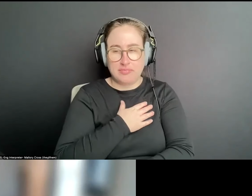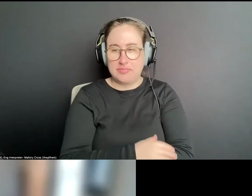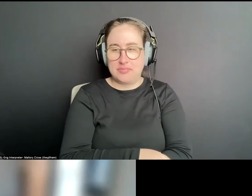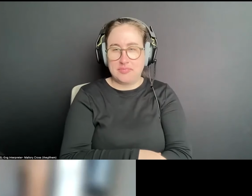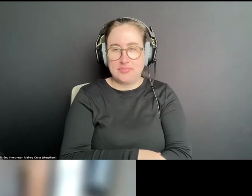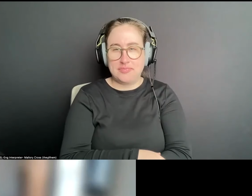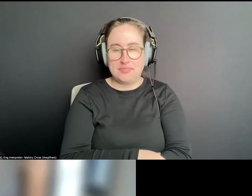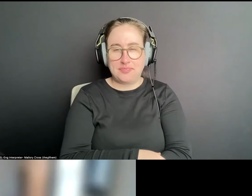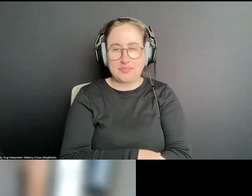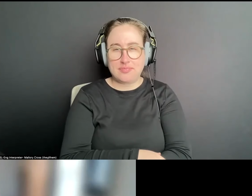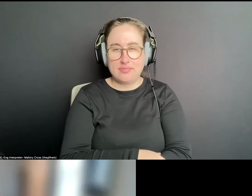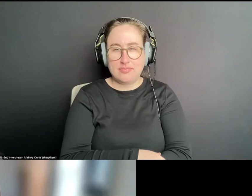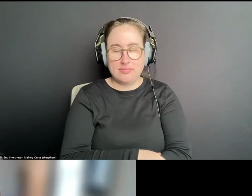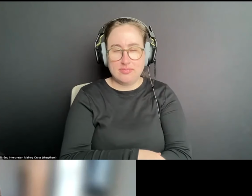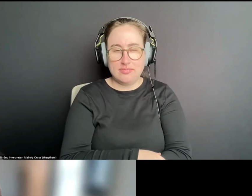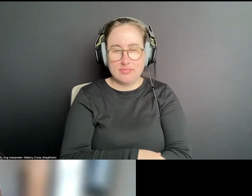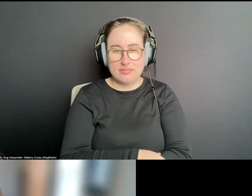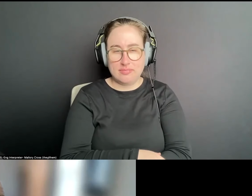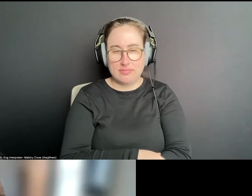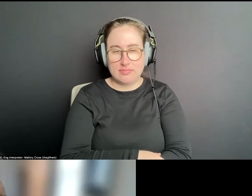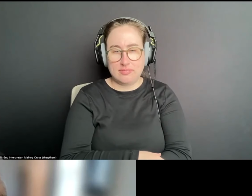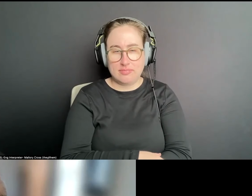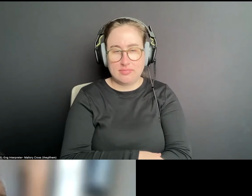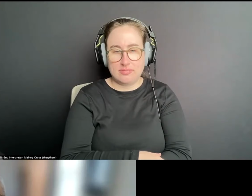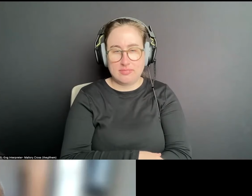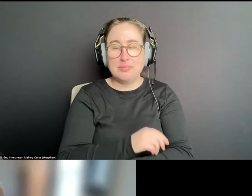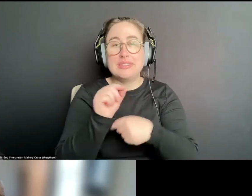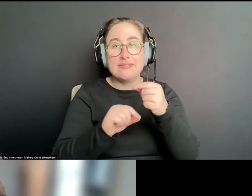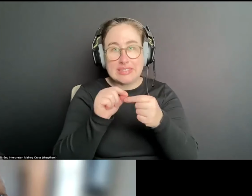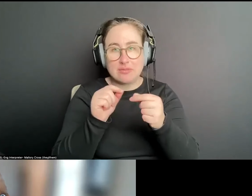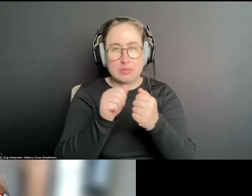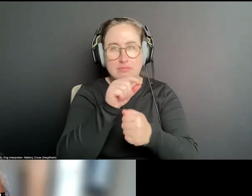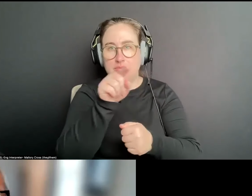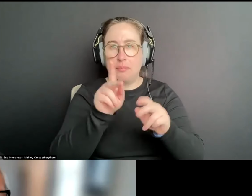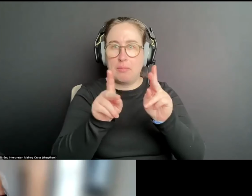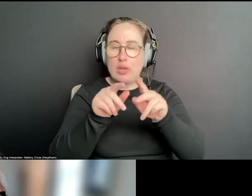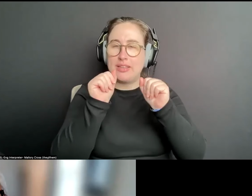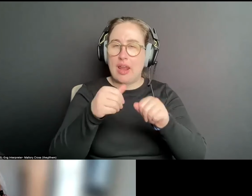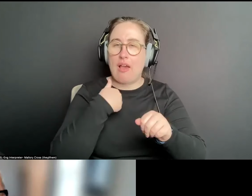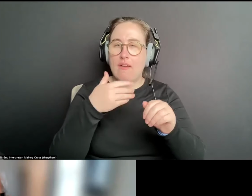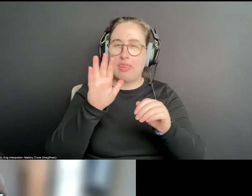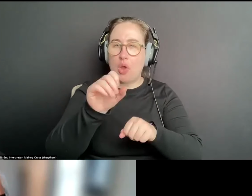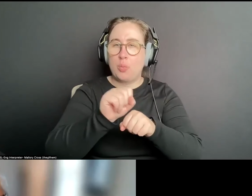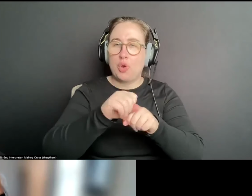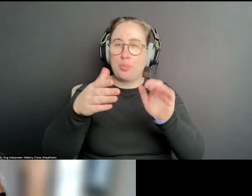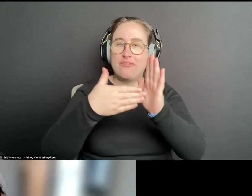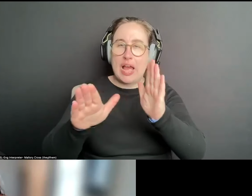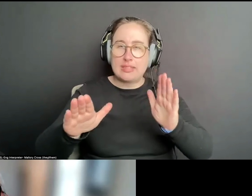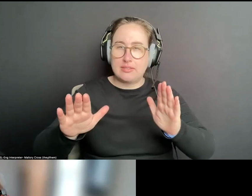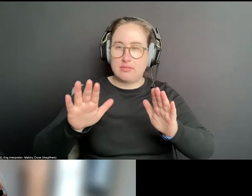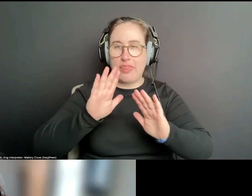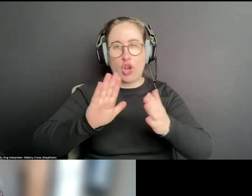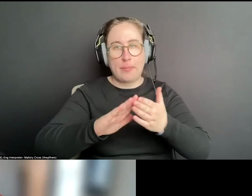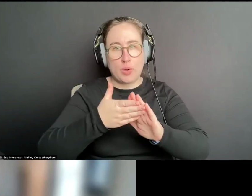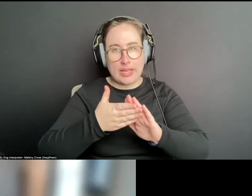Particularly in terms of the ability of folks to be able to have their work reflect the lives of their communities